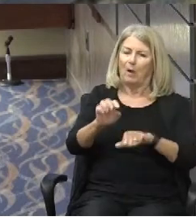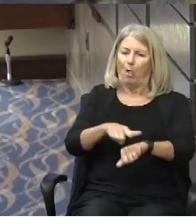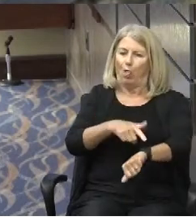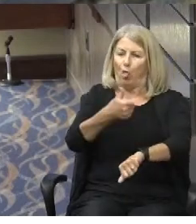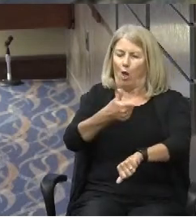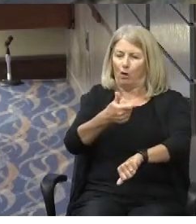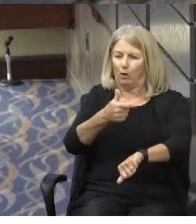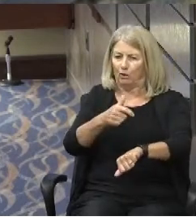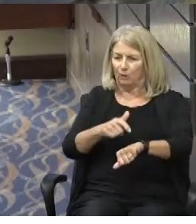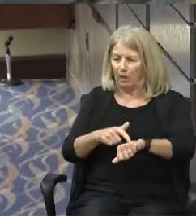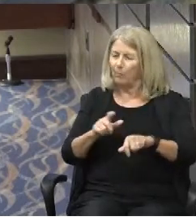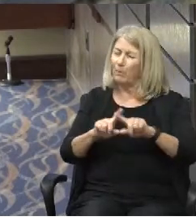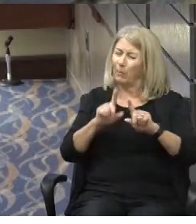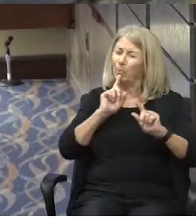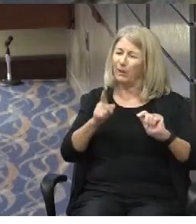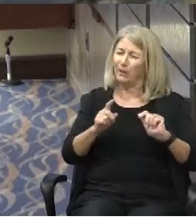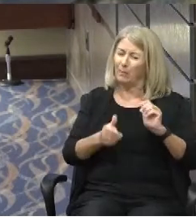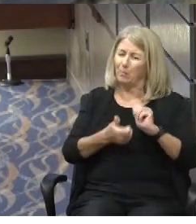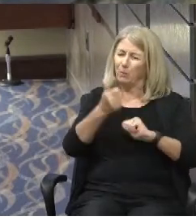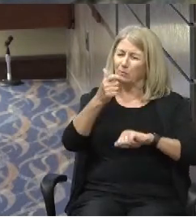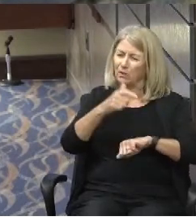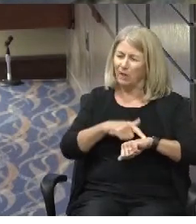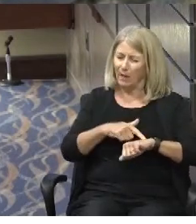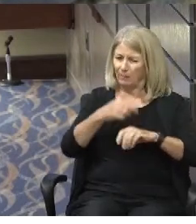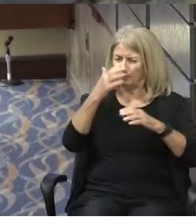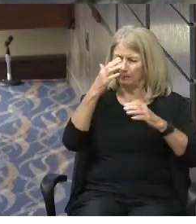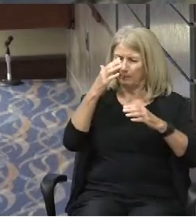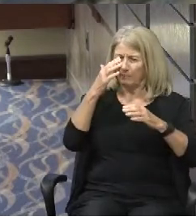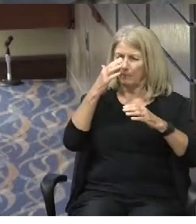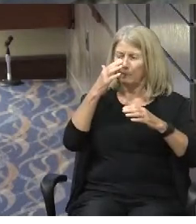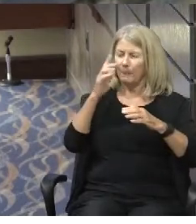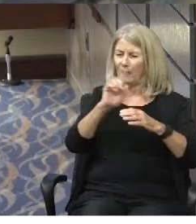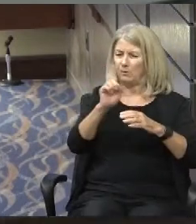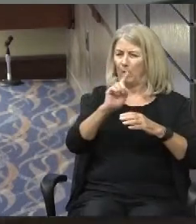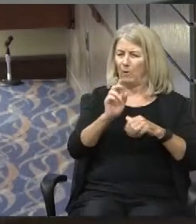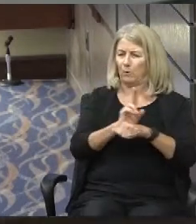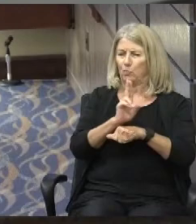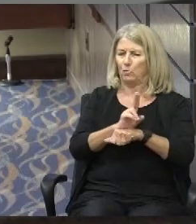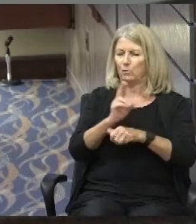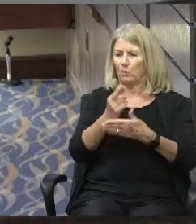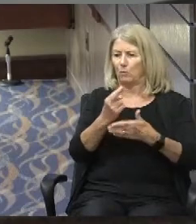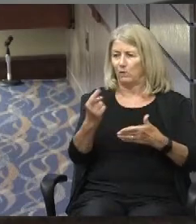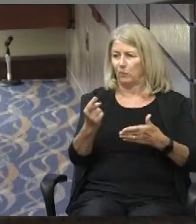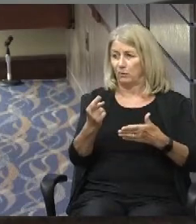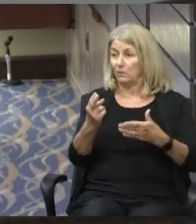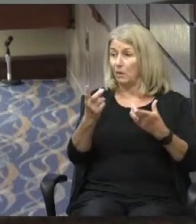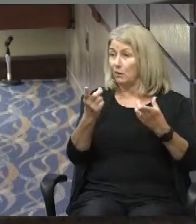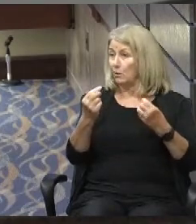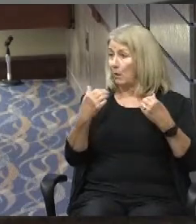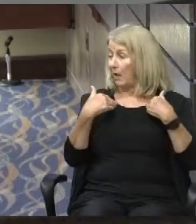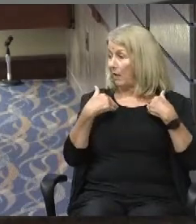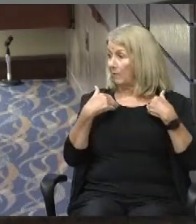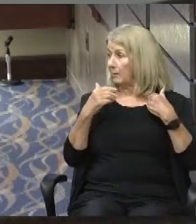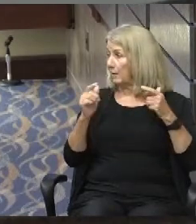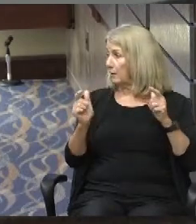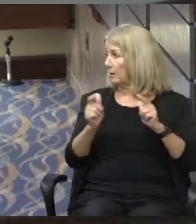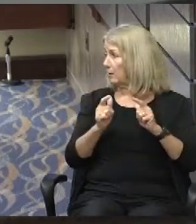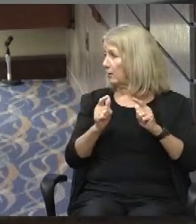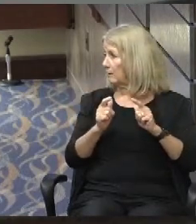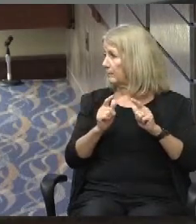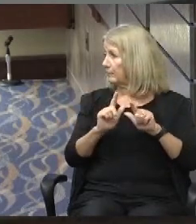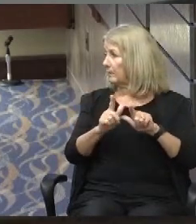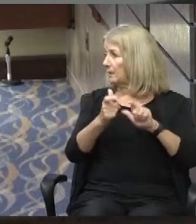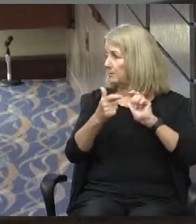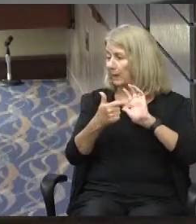it really is a choice of where you use your resources. And do we know how much those little speed